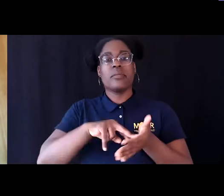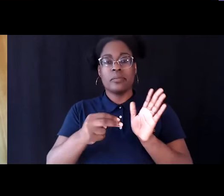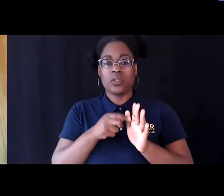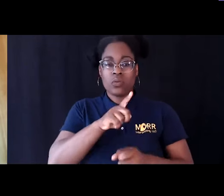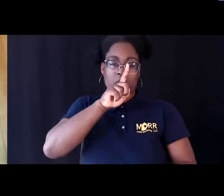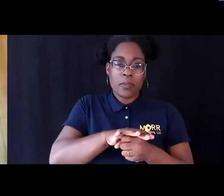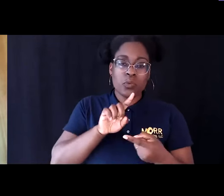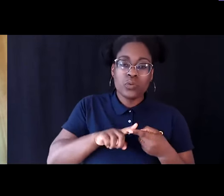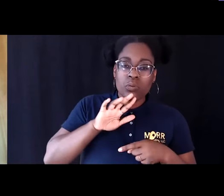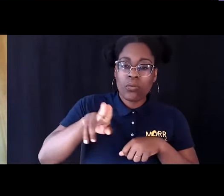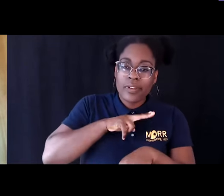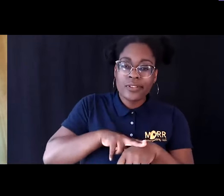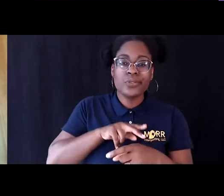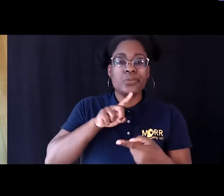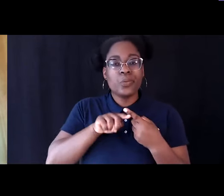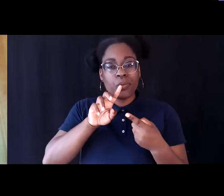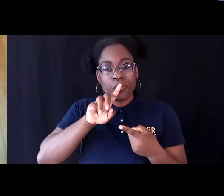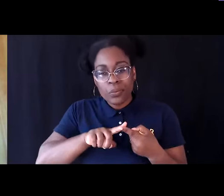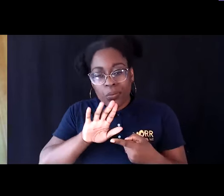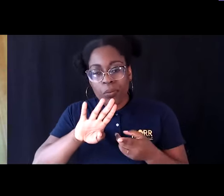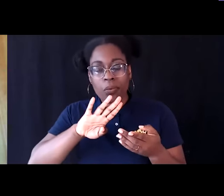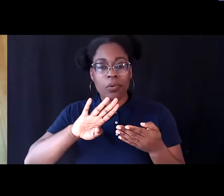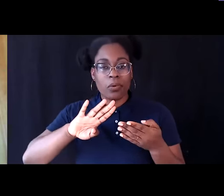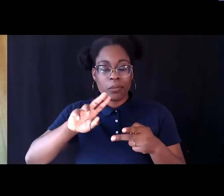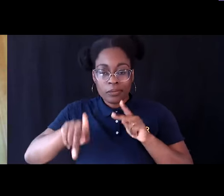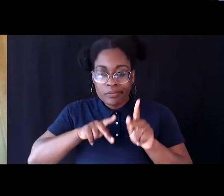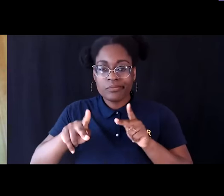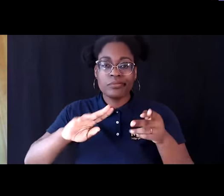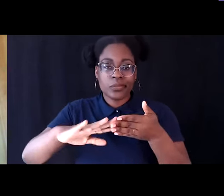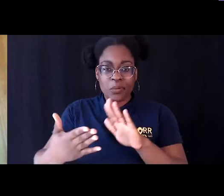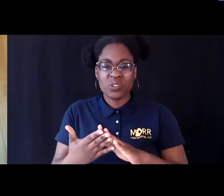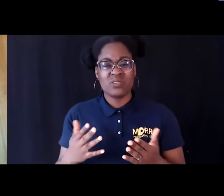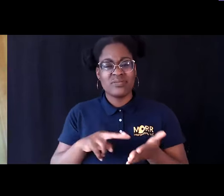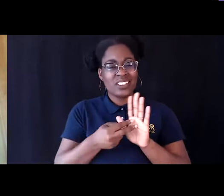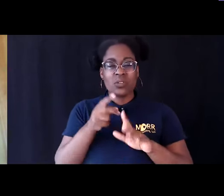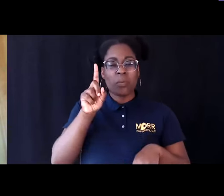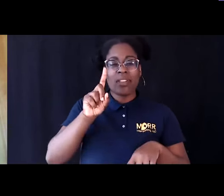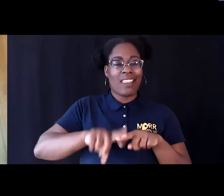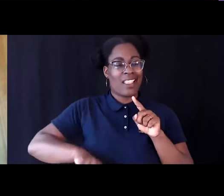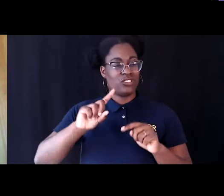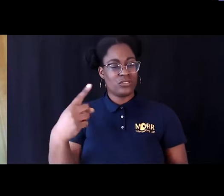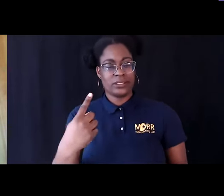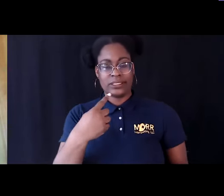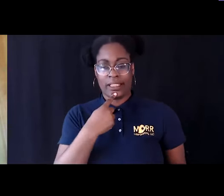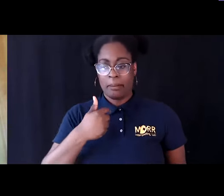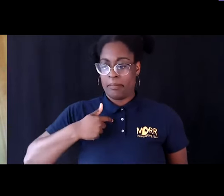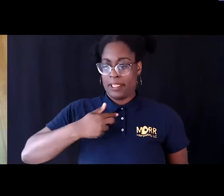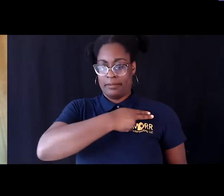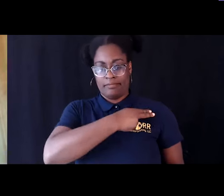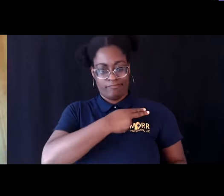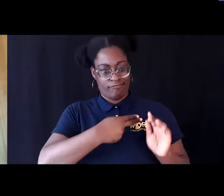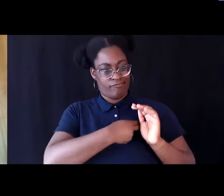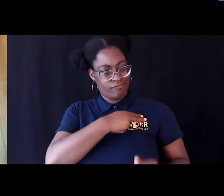people. And so one cannot simply say one is a thing or say one is Two-Spirit. Two-Spirit is just as much a practice and an